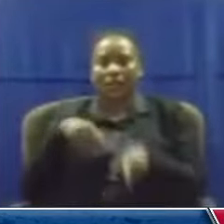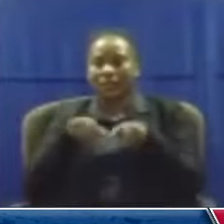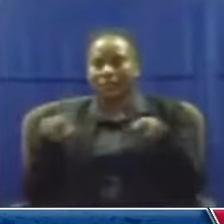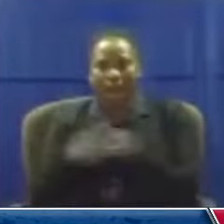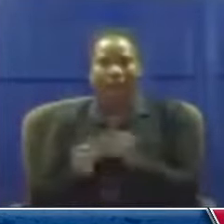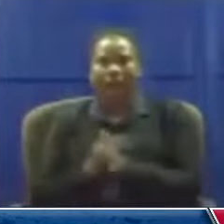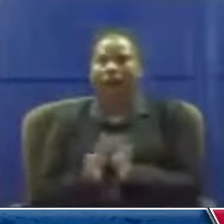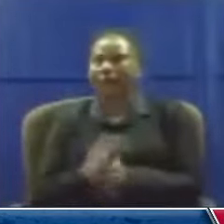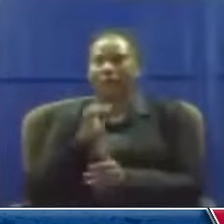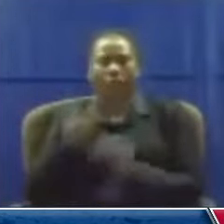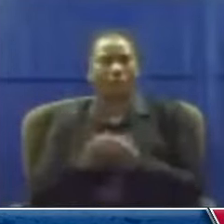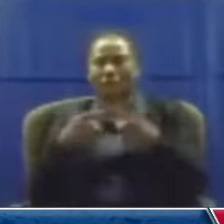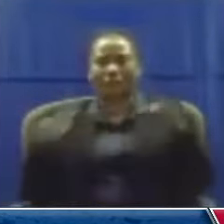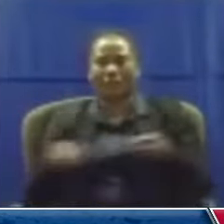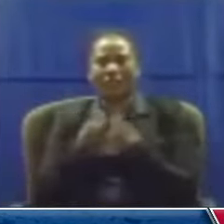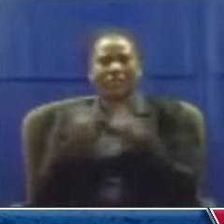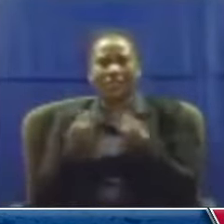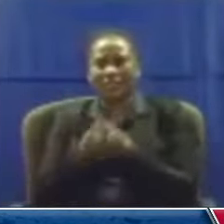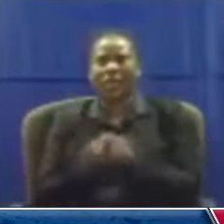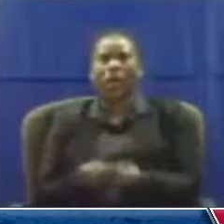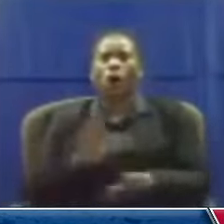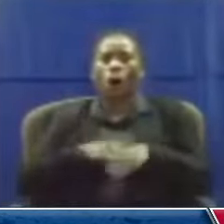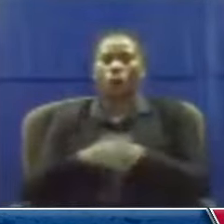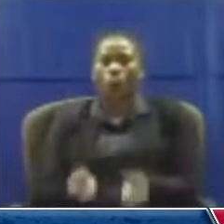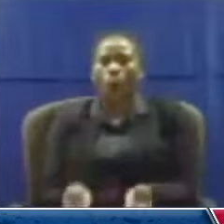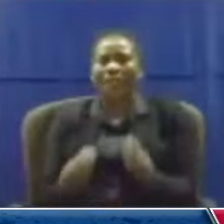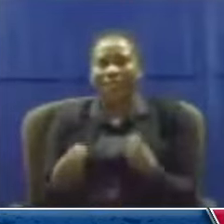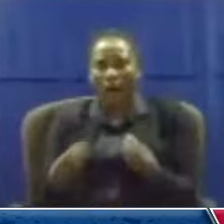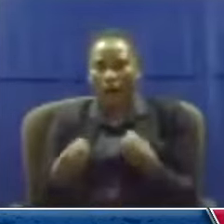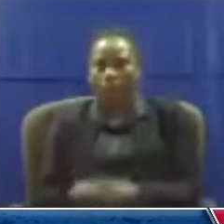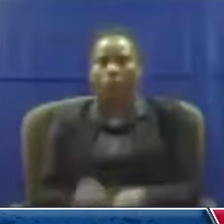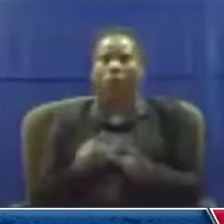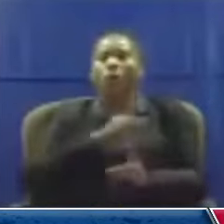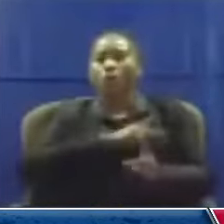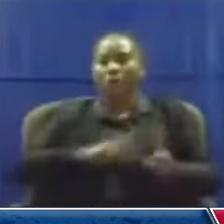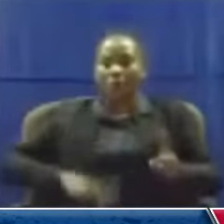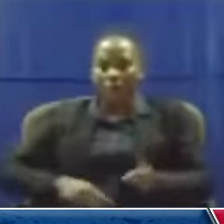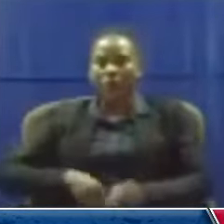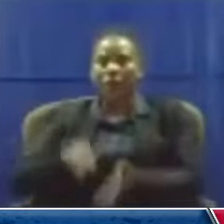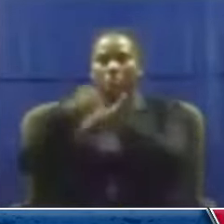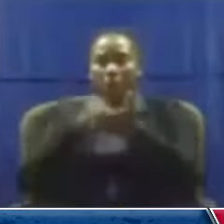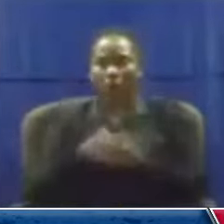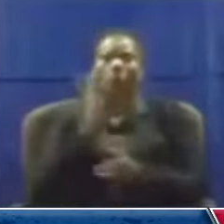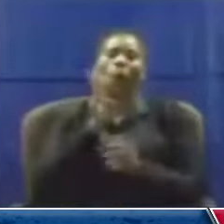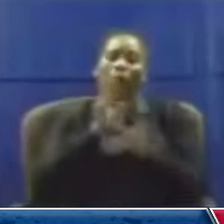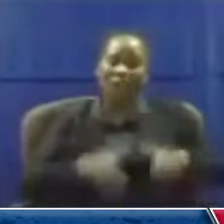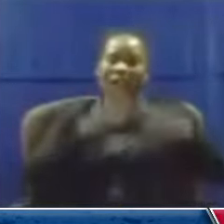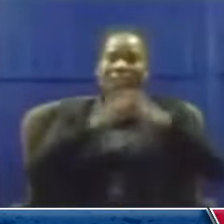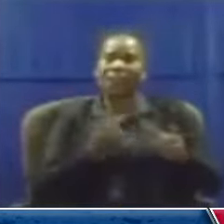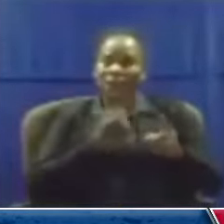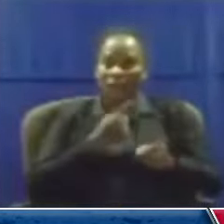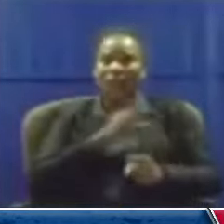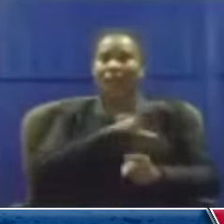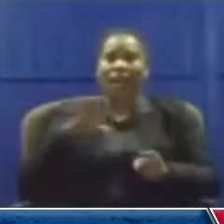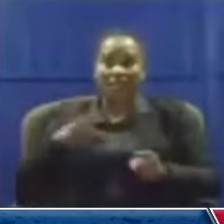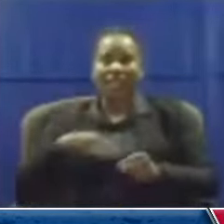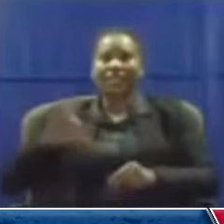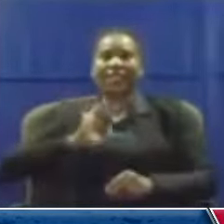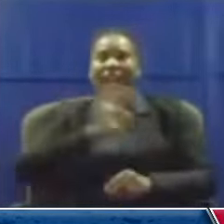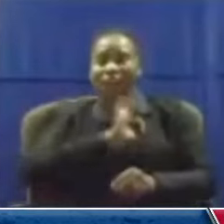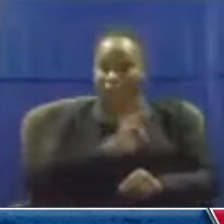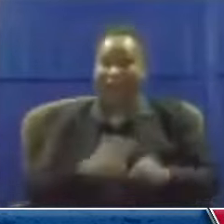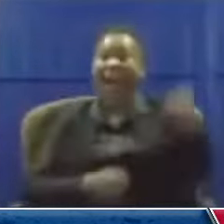to F off on WhatsApp. The Premier grabs a water tanker for himself. Council staff are